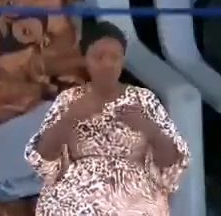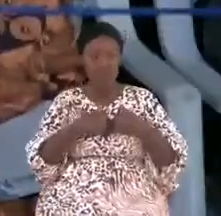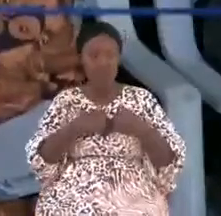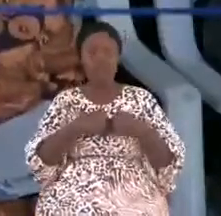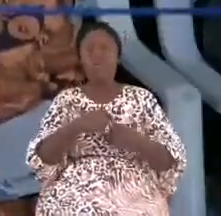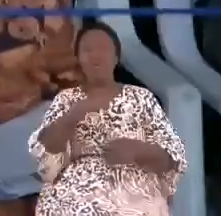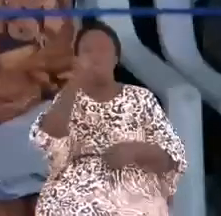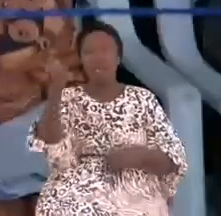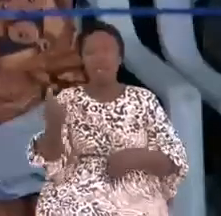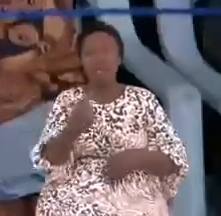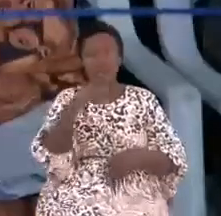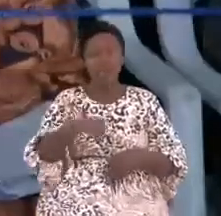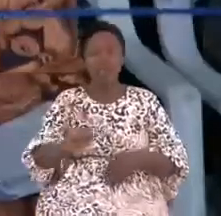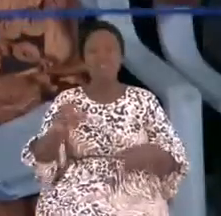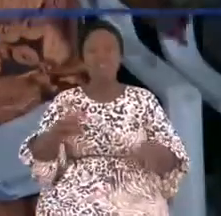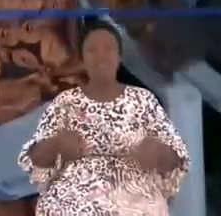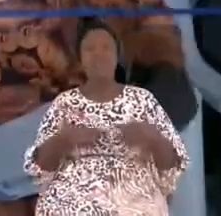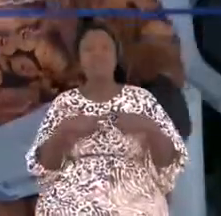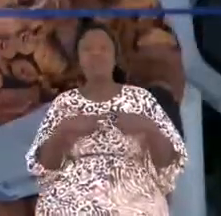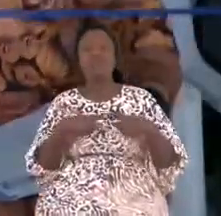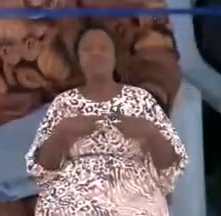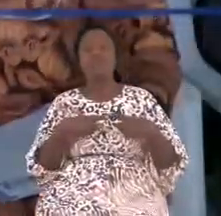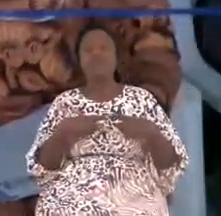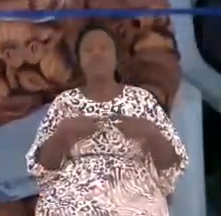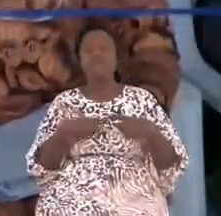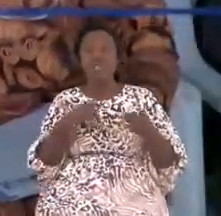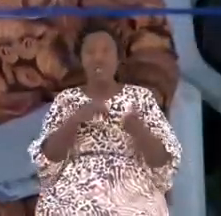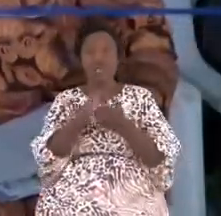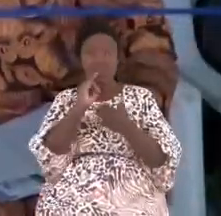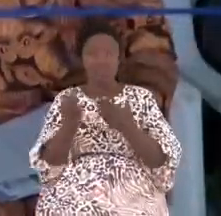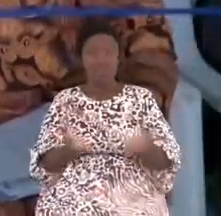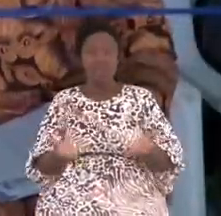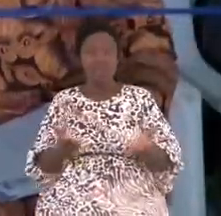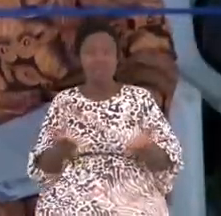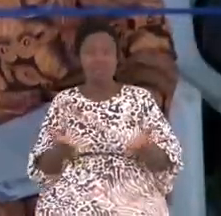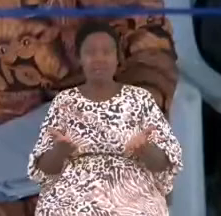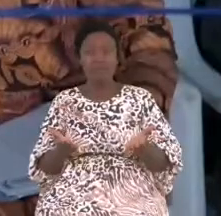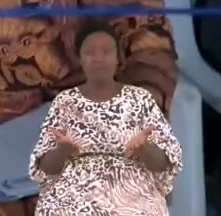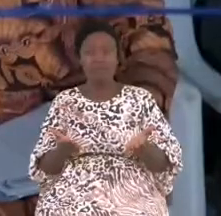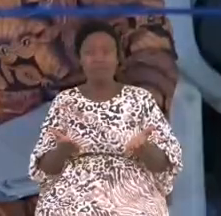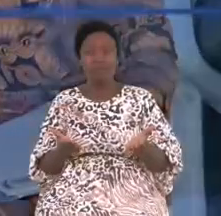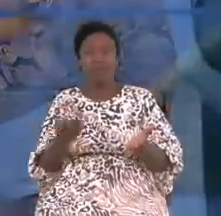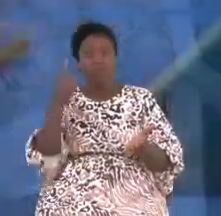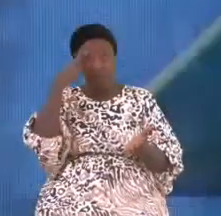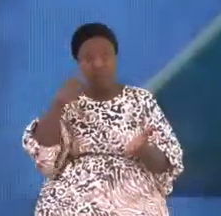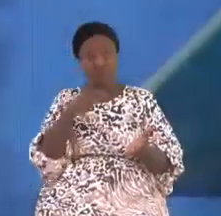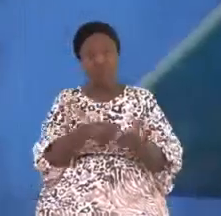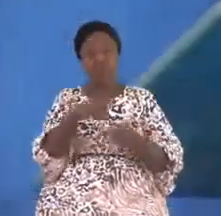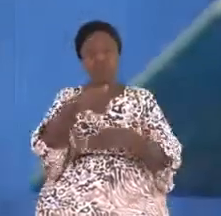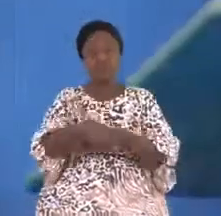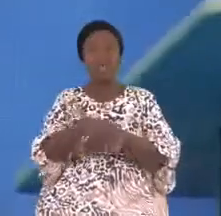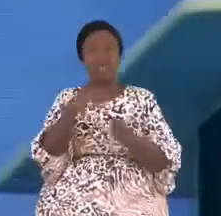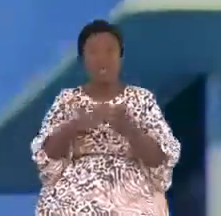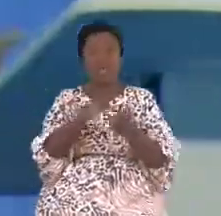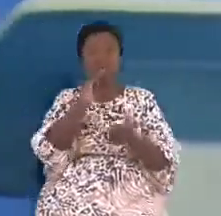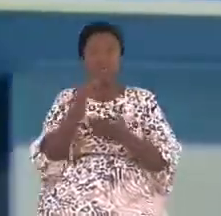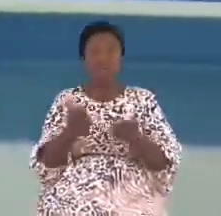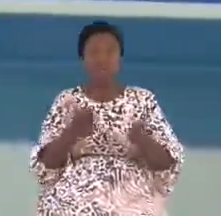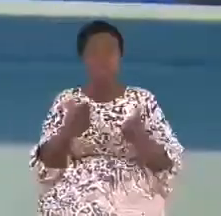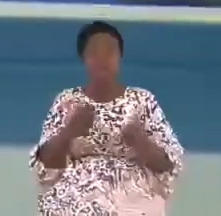life it's available for the asking it's available for the